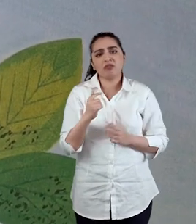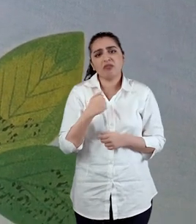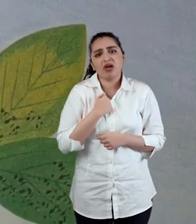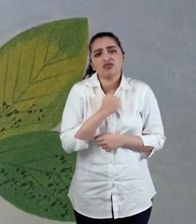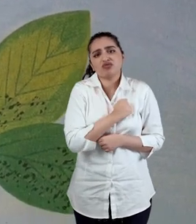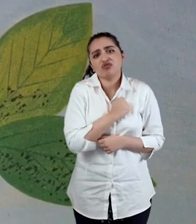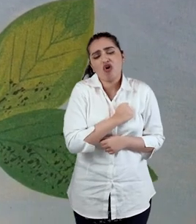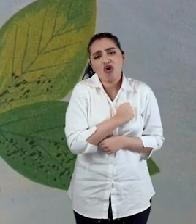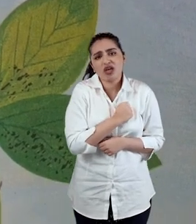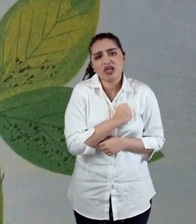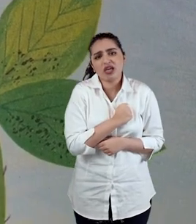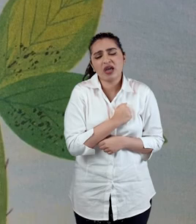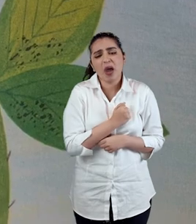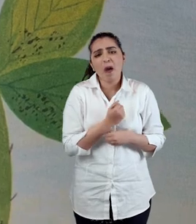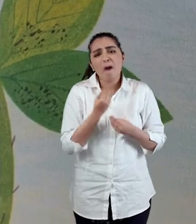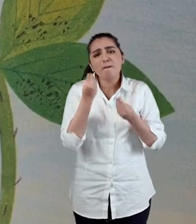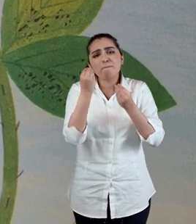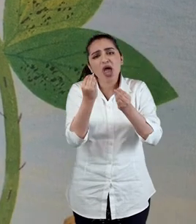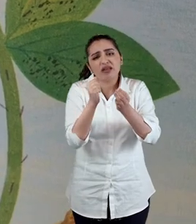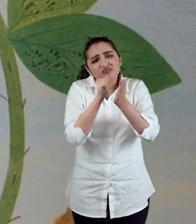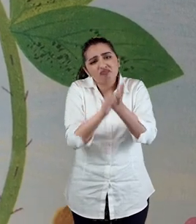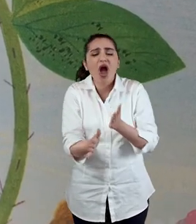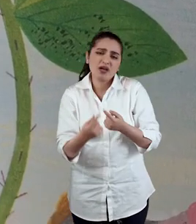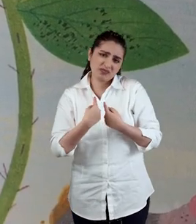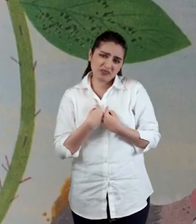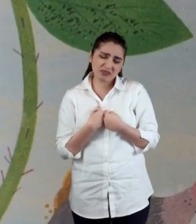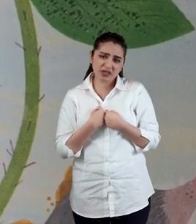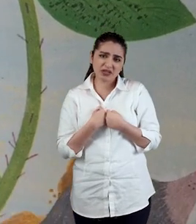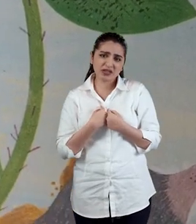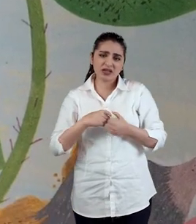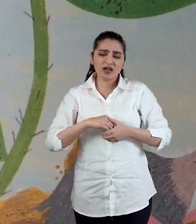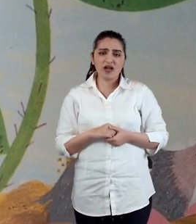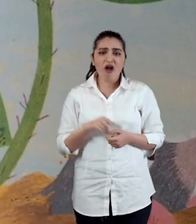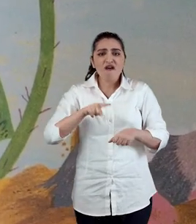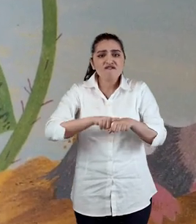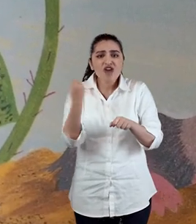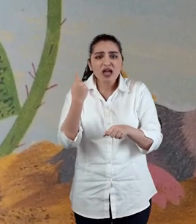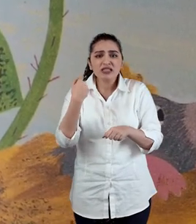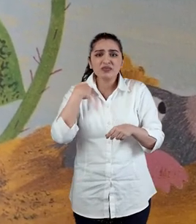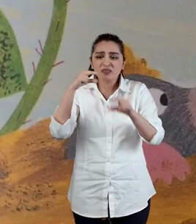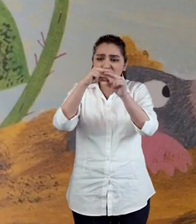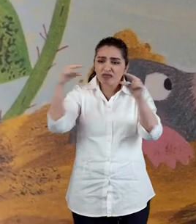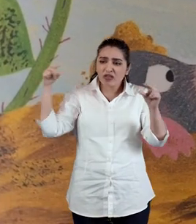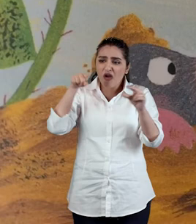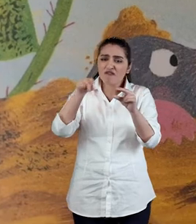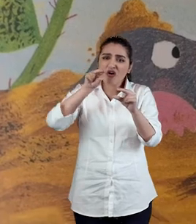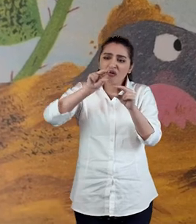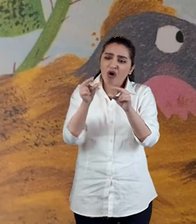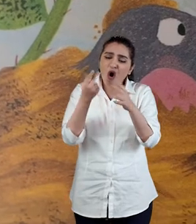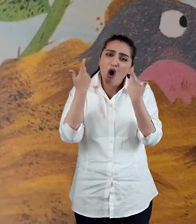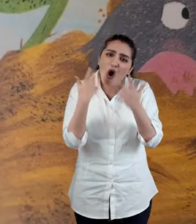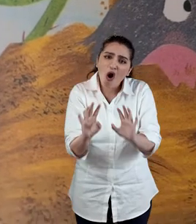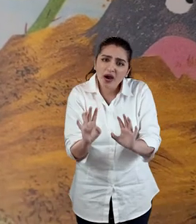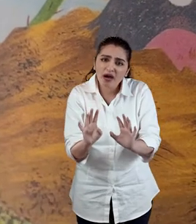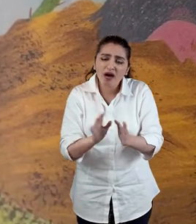you've done! You've made such a mess! Mole repeated, I'm sorry. But